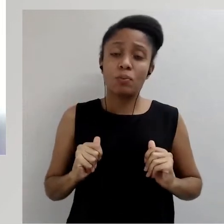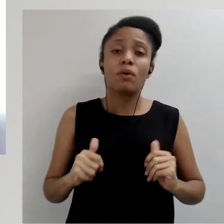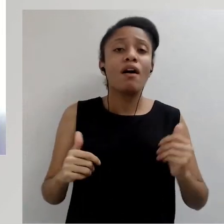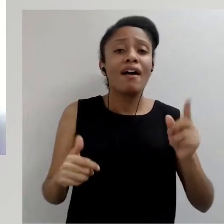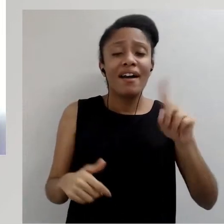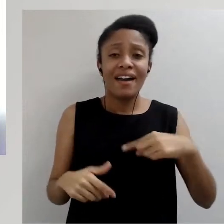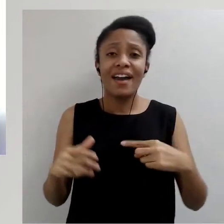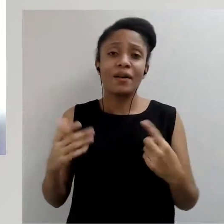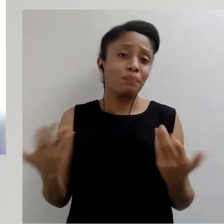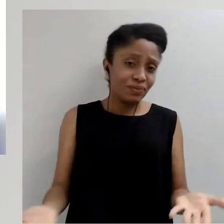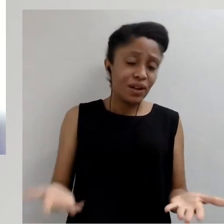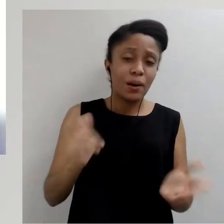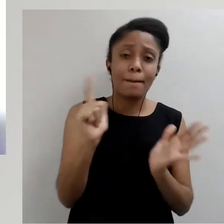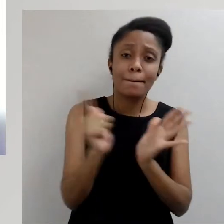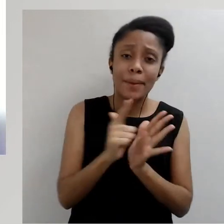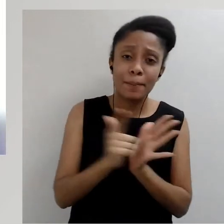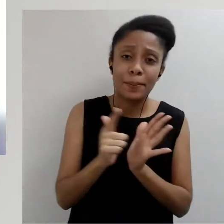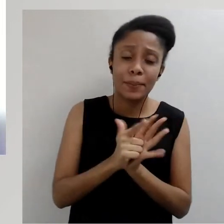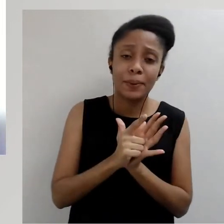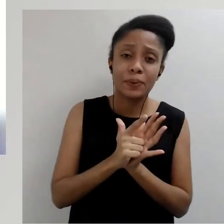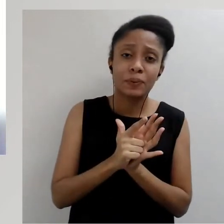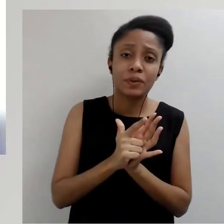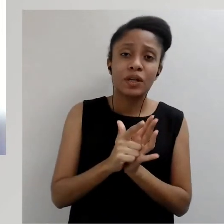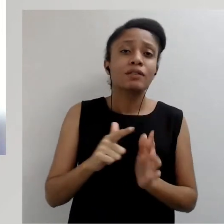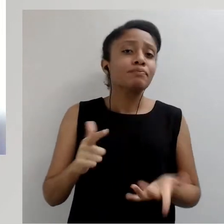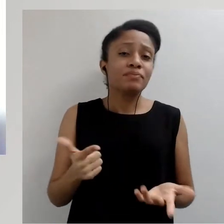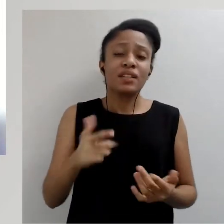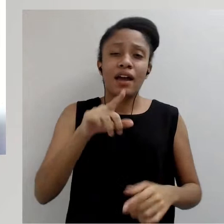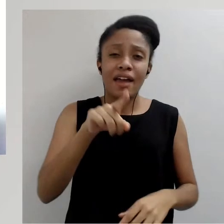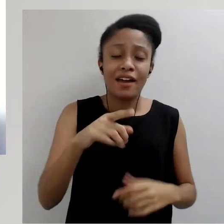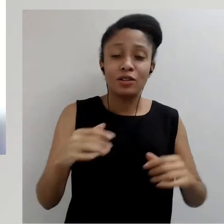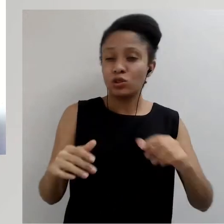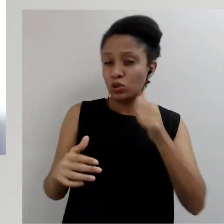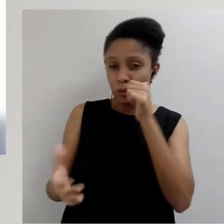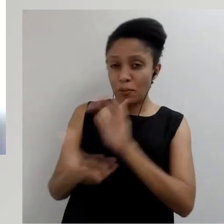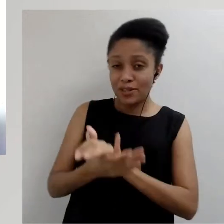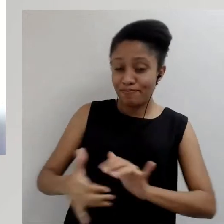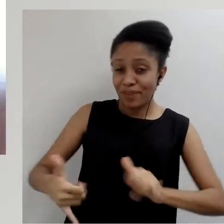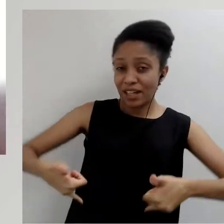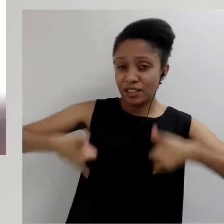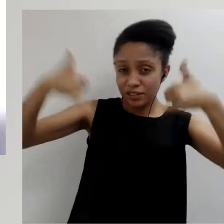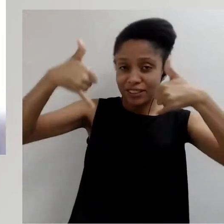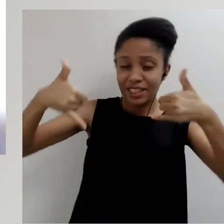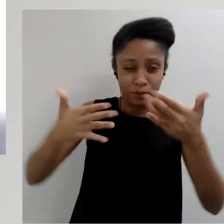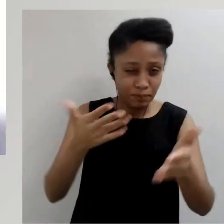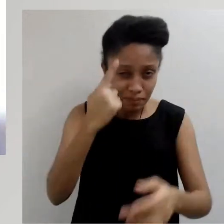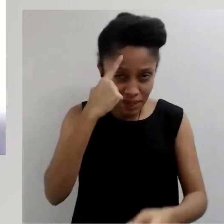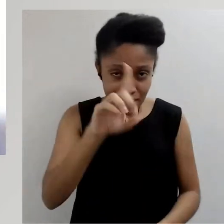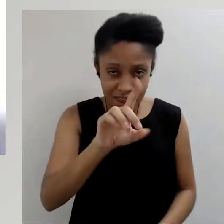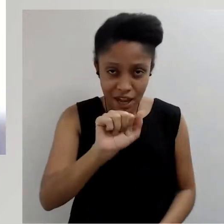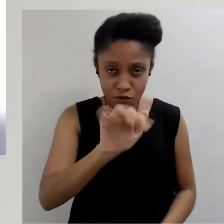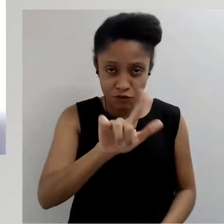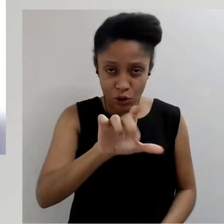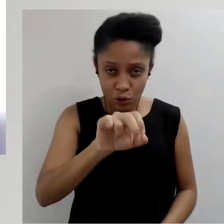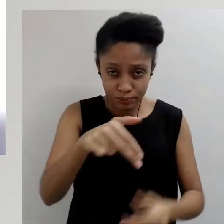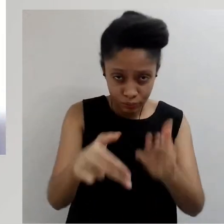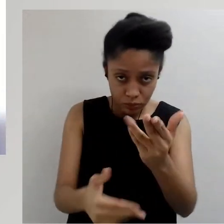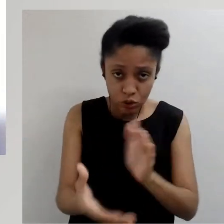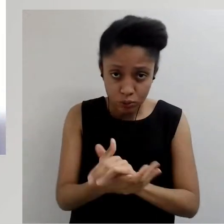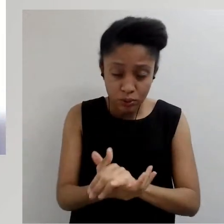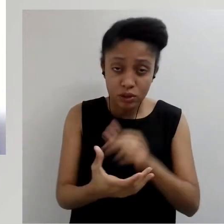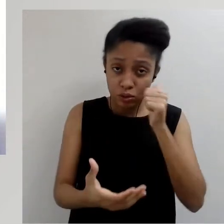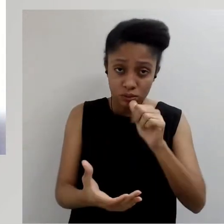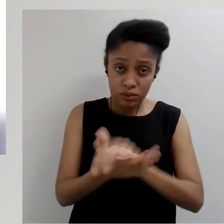Hard paper is beautiful, but let's take into account that, for example, your wife celebrated her